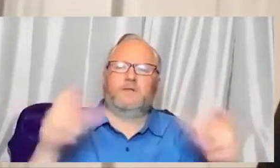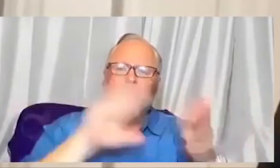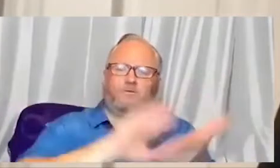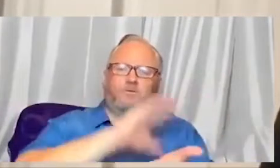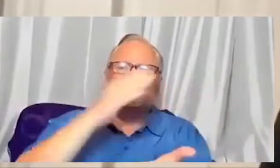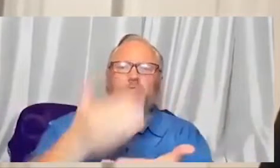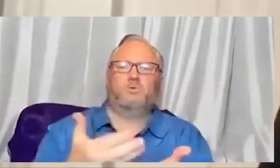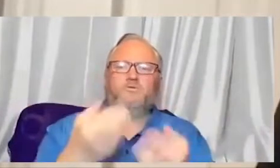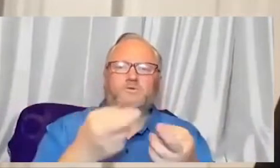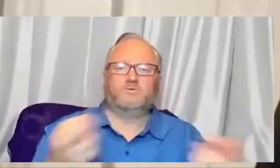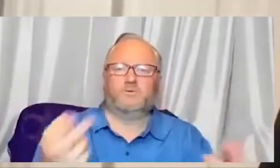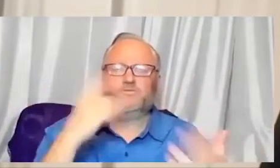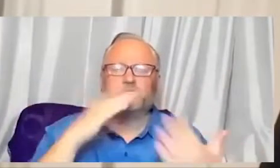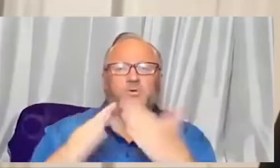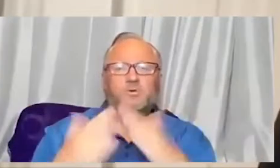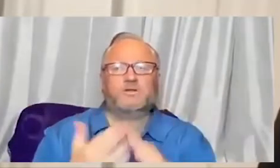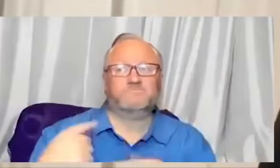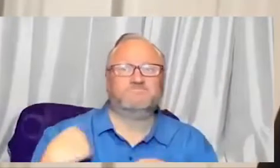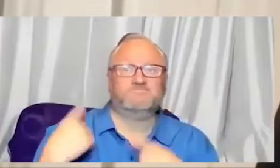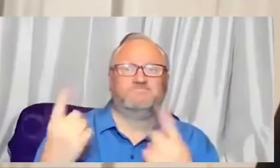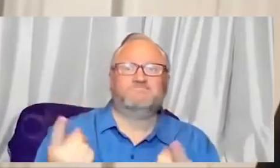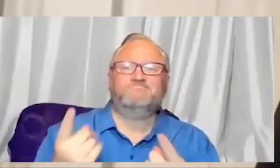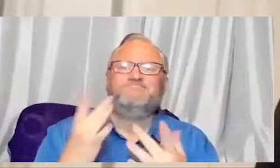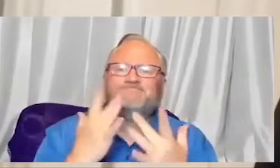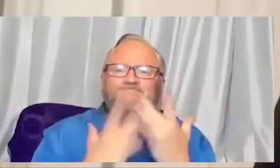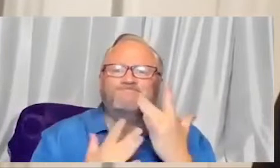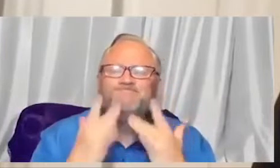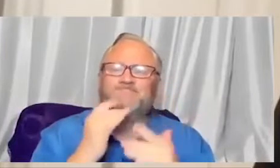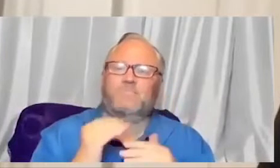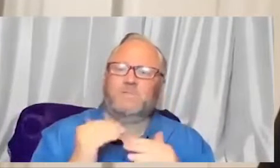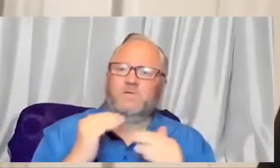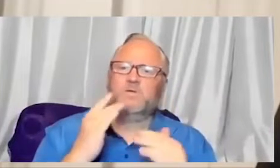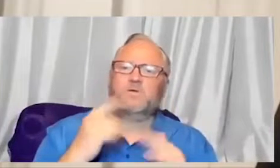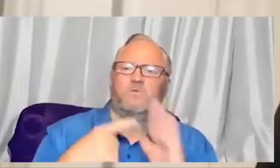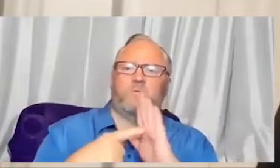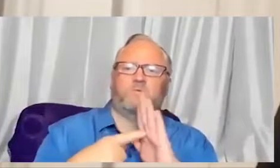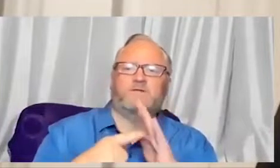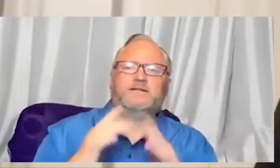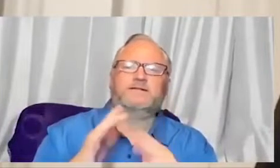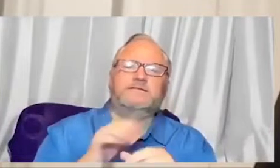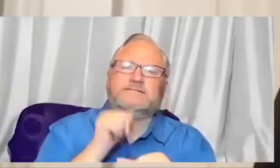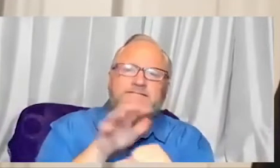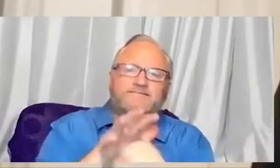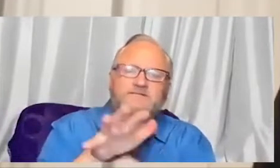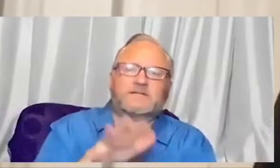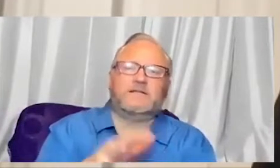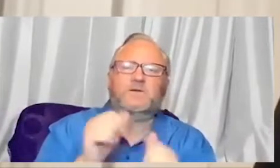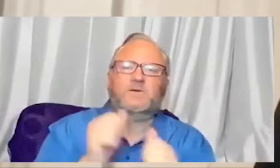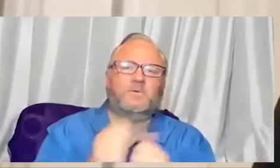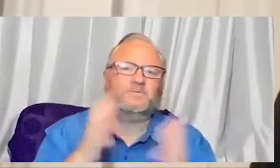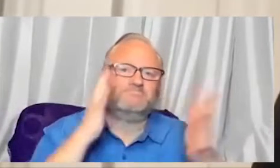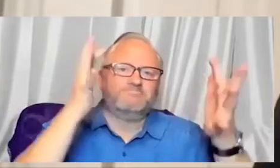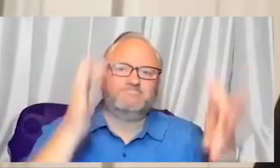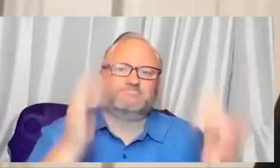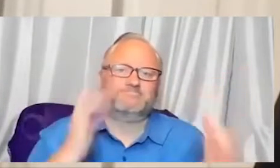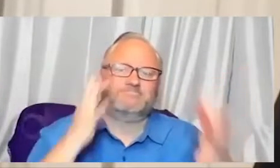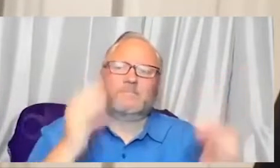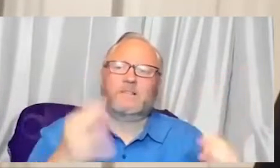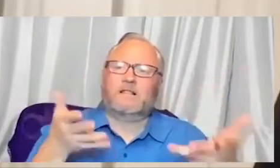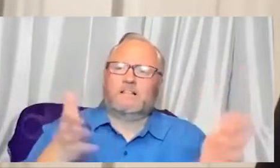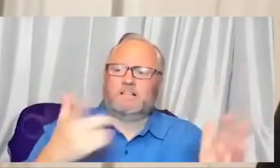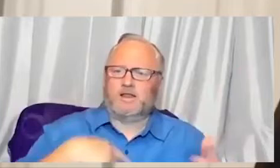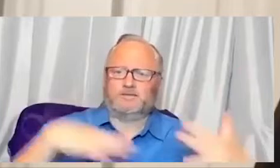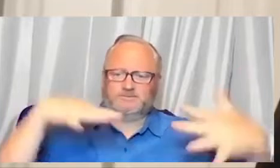who've traditionally been underserved and underrepresented in decision-making. Let's interweave so that we can